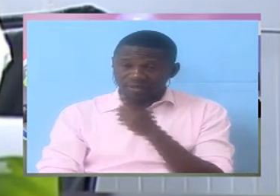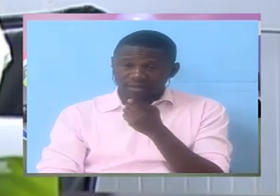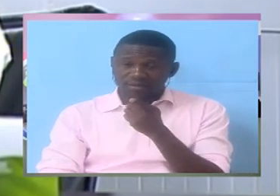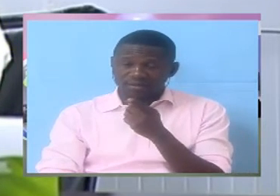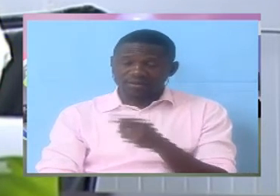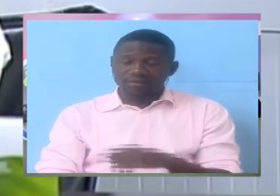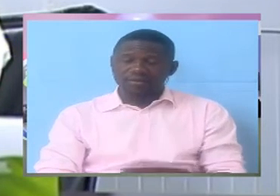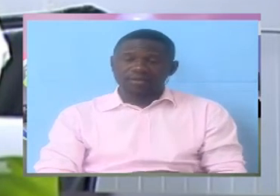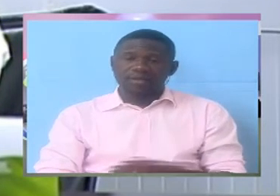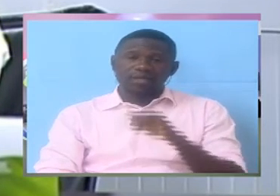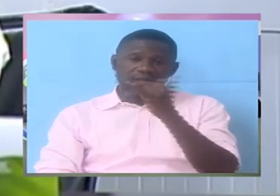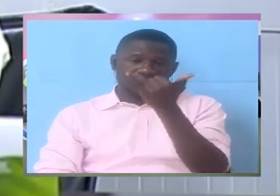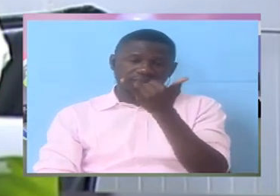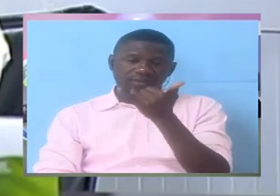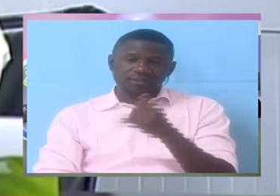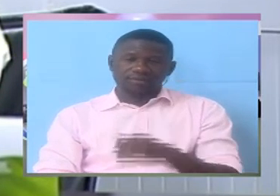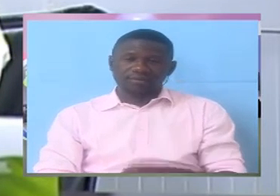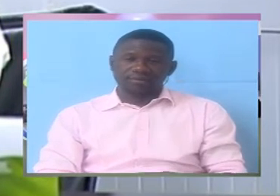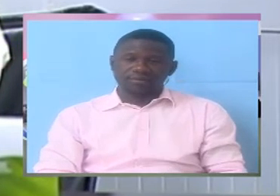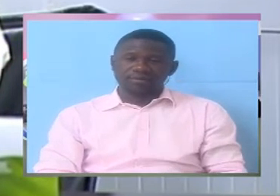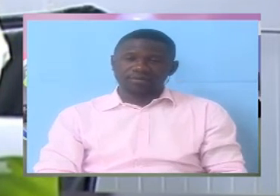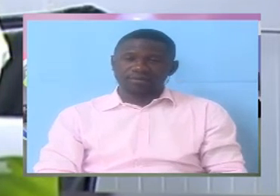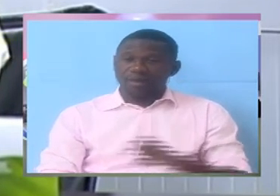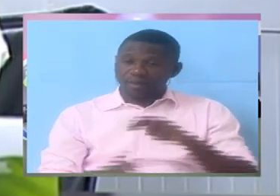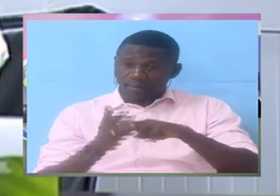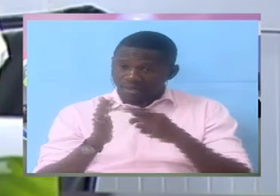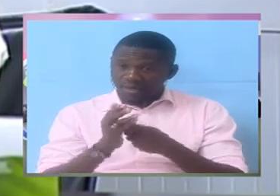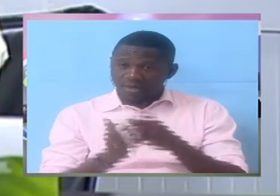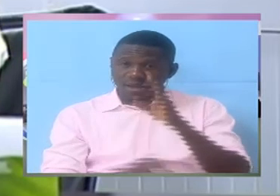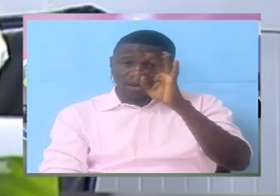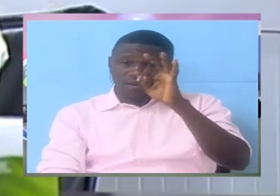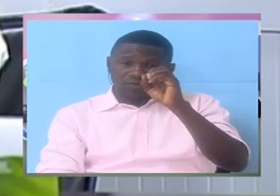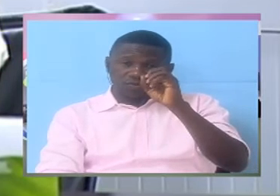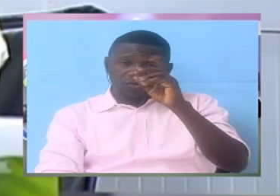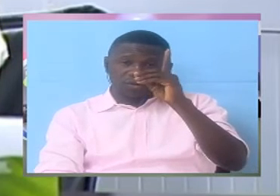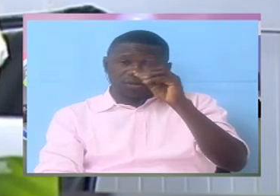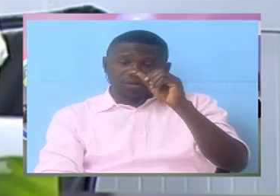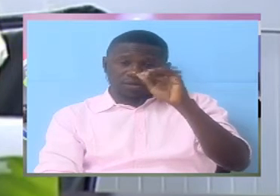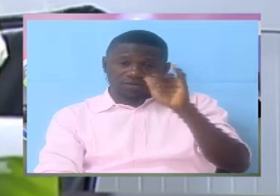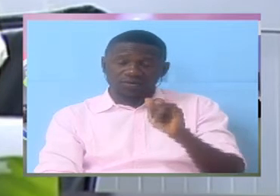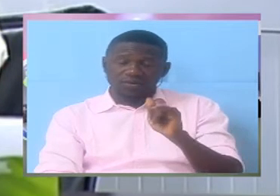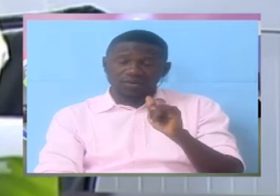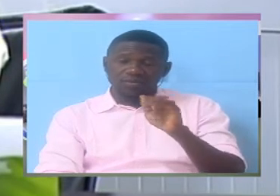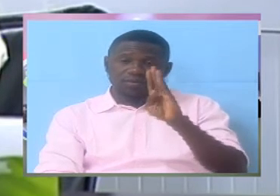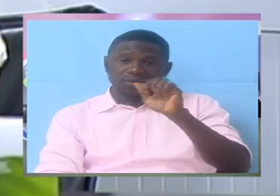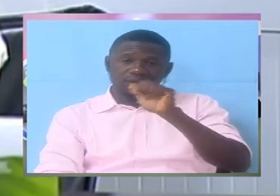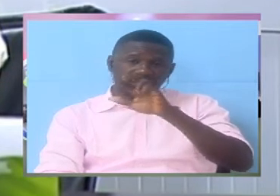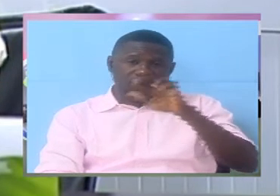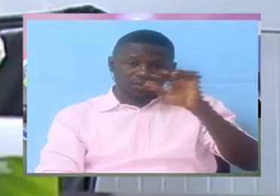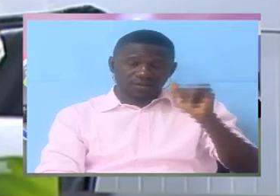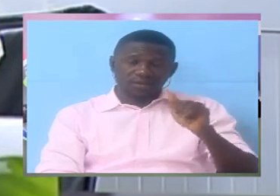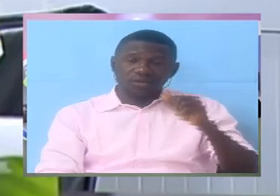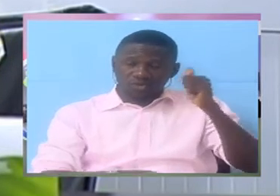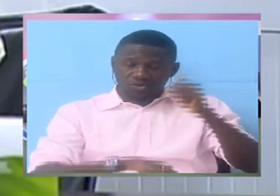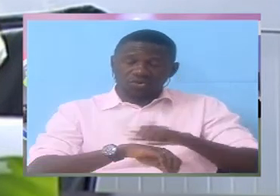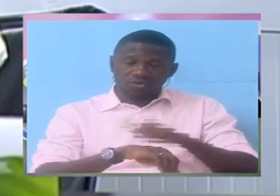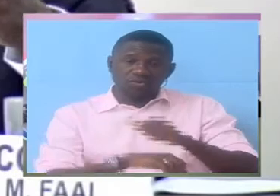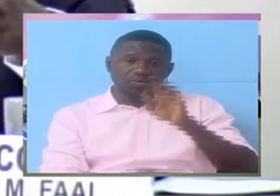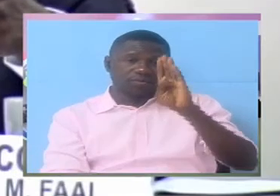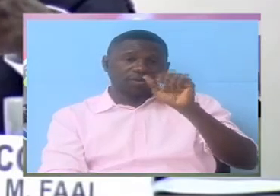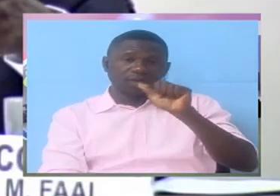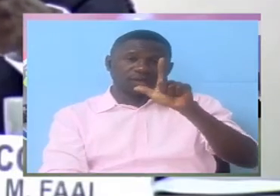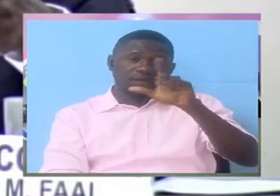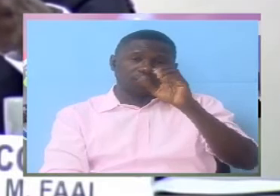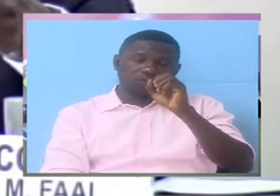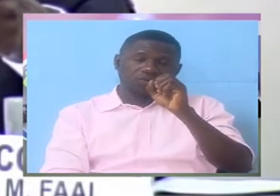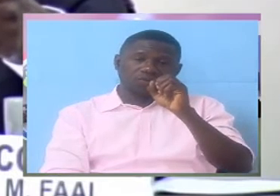Fodebari tortured Balokante. Fodebari abulomara Balokante. You said that, correct? Yes.